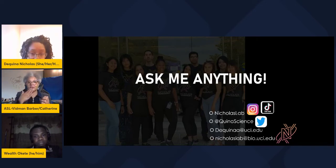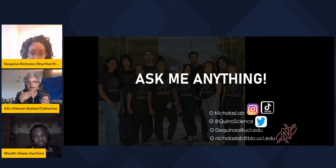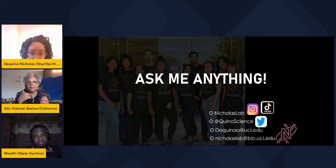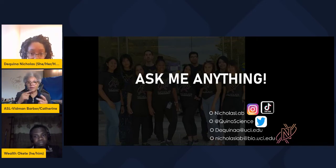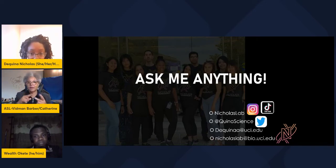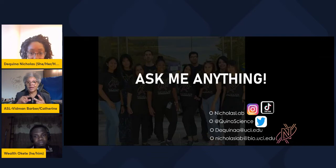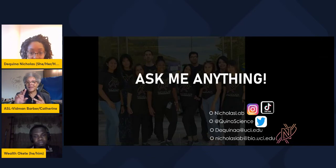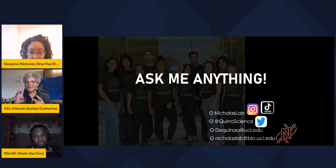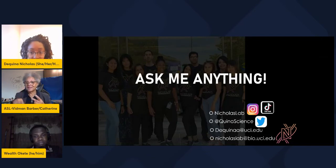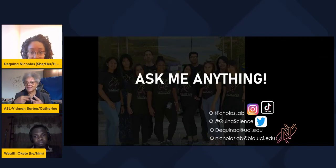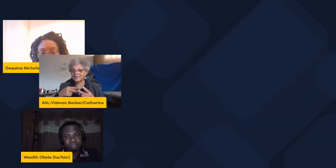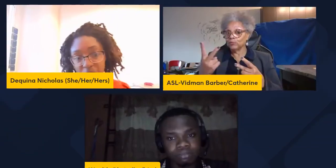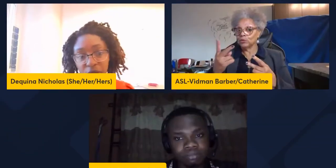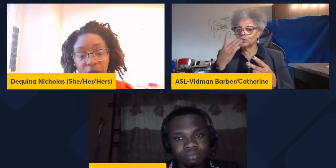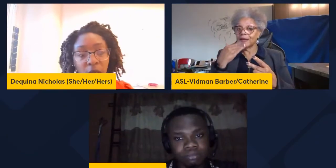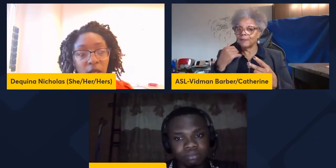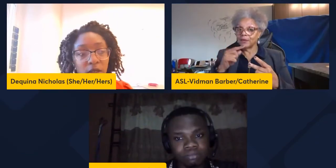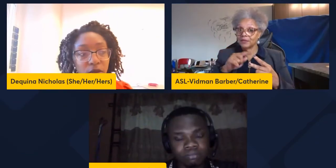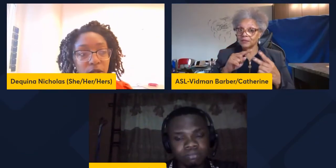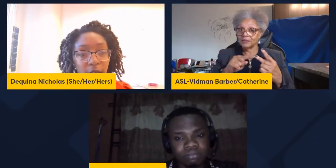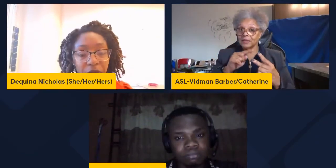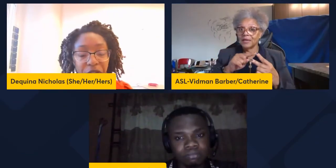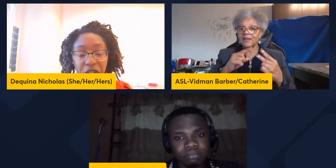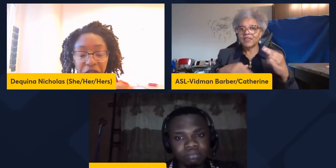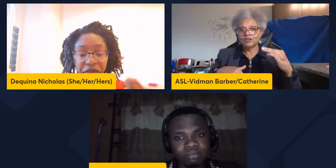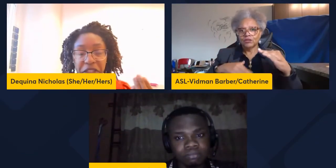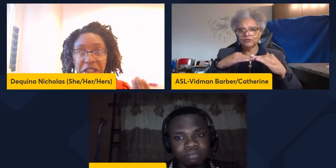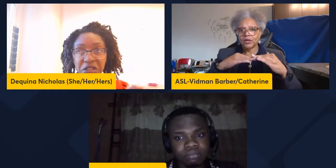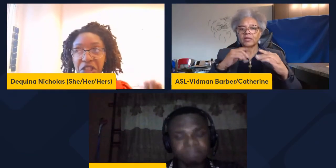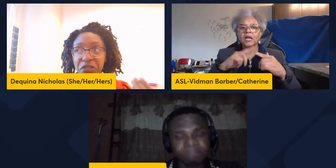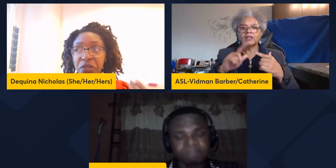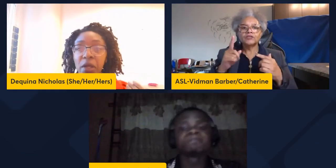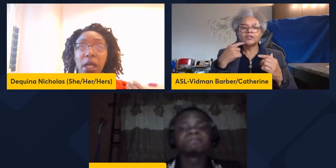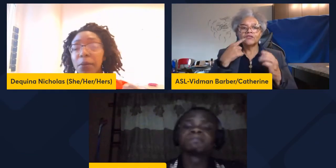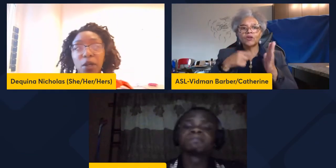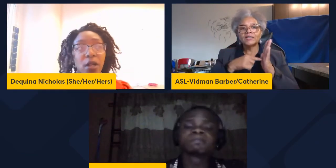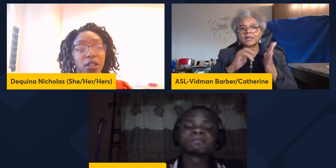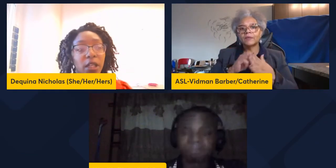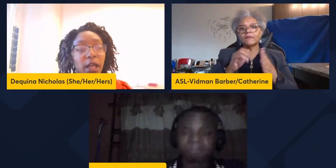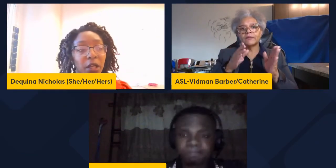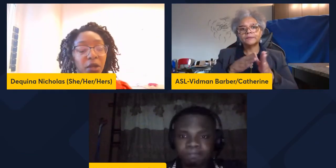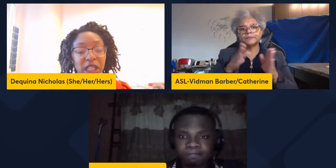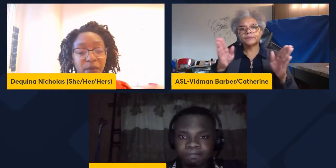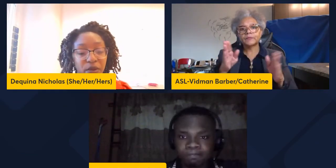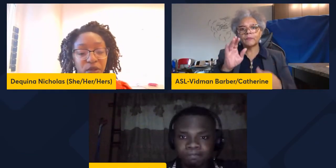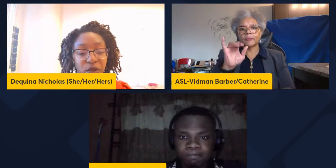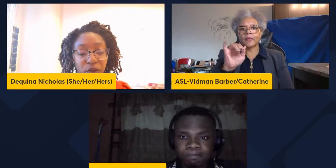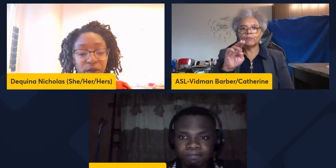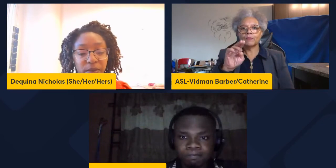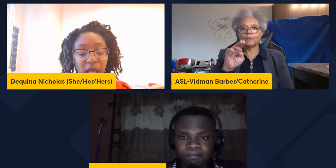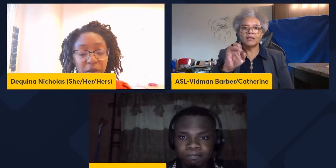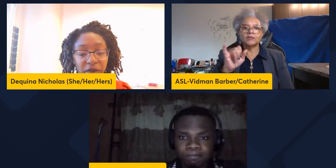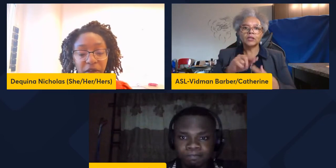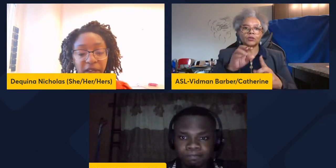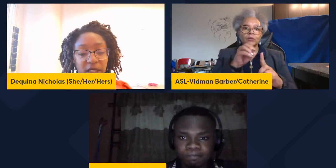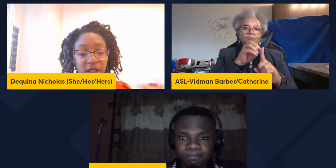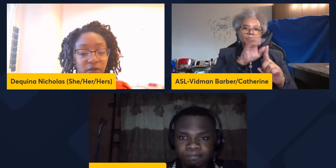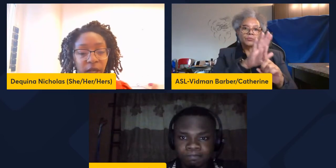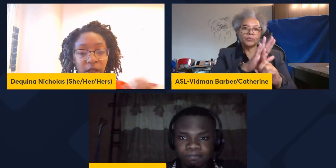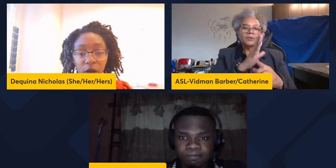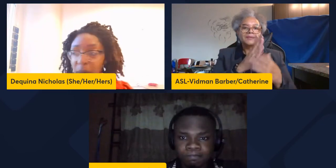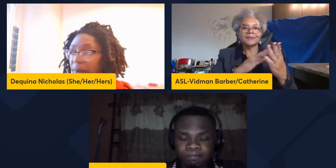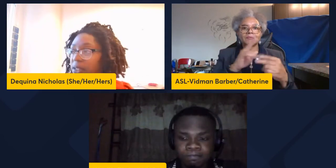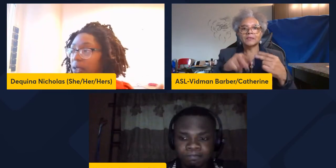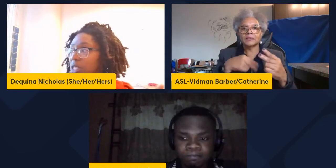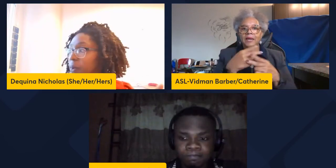we really think is happening is that there's a threshold. So say if you just think of this as your general immunology and you get exposed to some type of antigen,